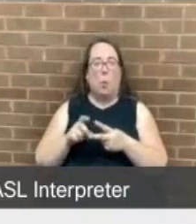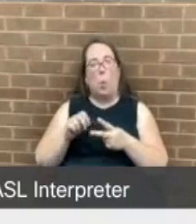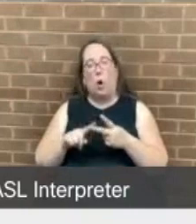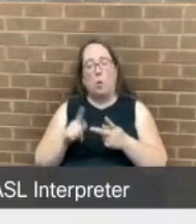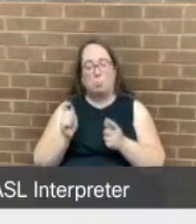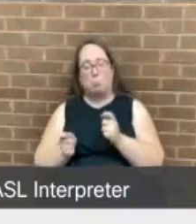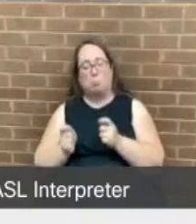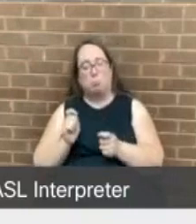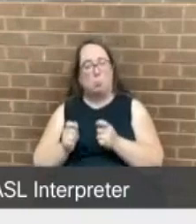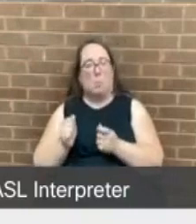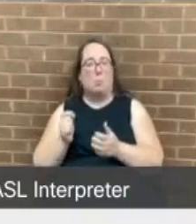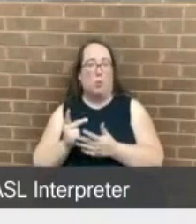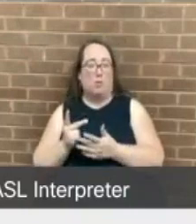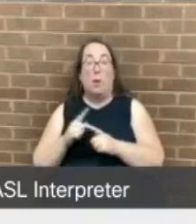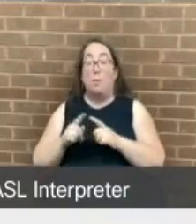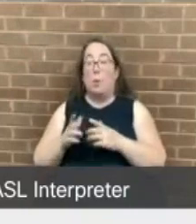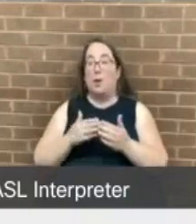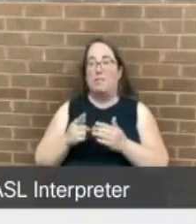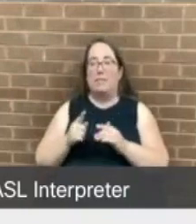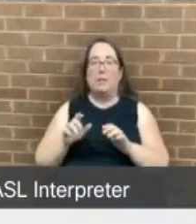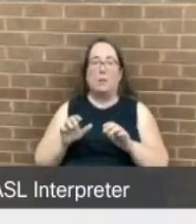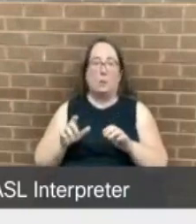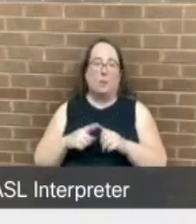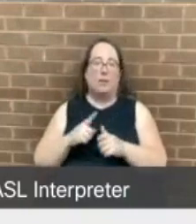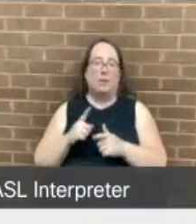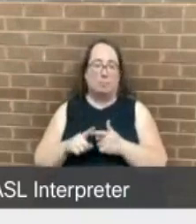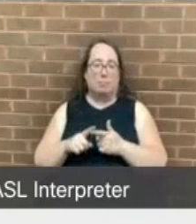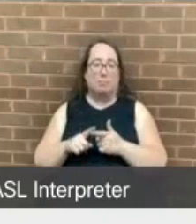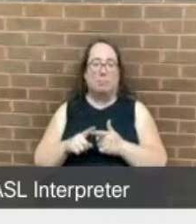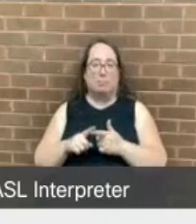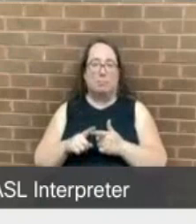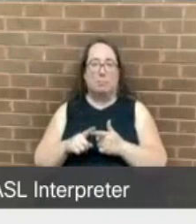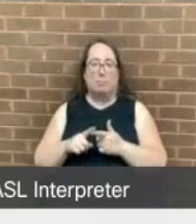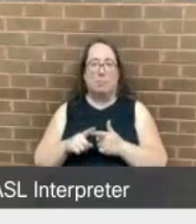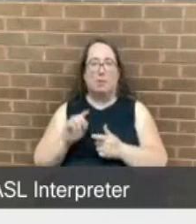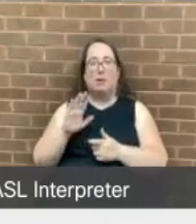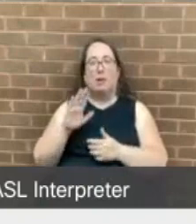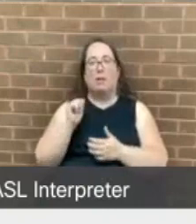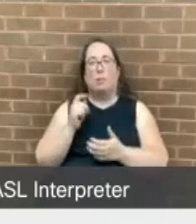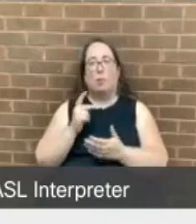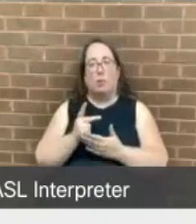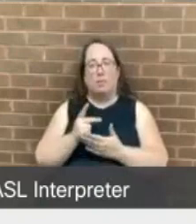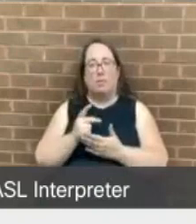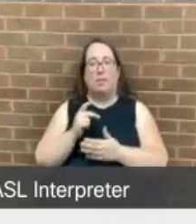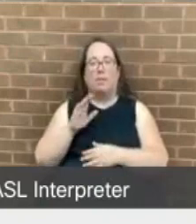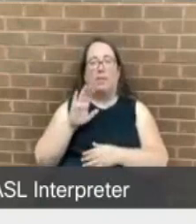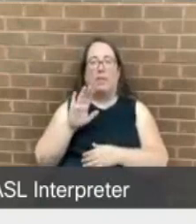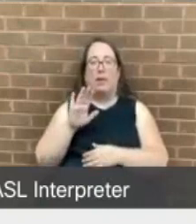of the modifications, but whatever they do, their approval,